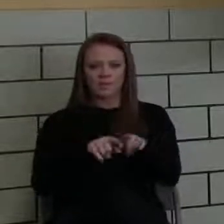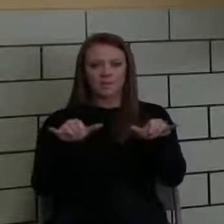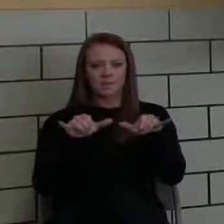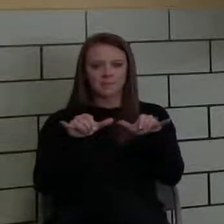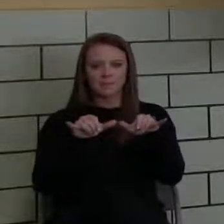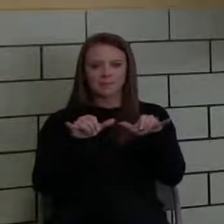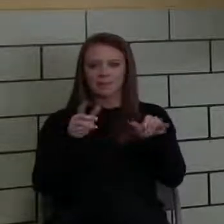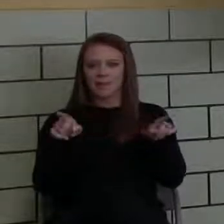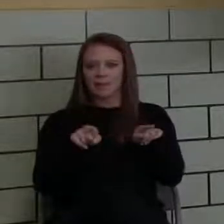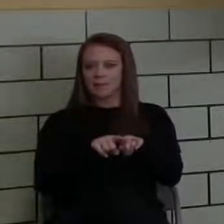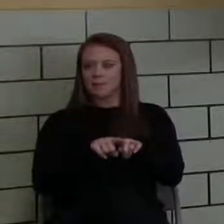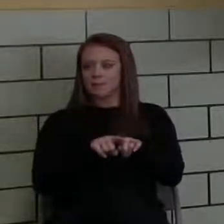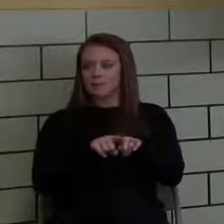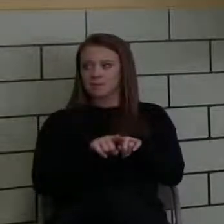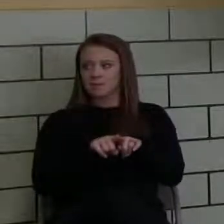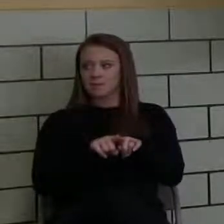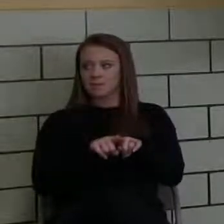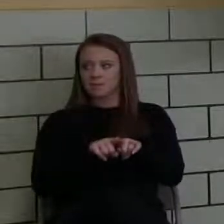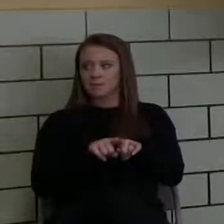So we're talking about